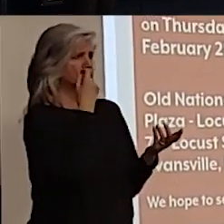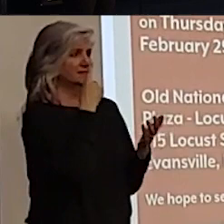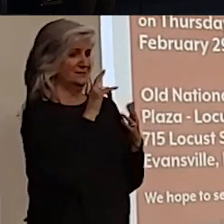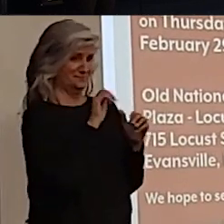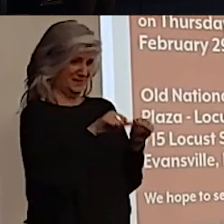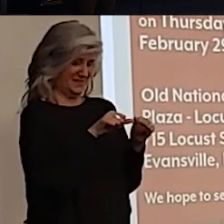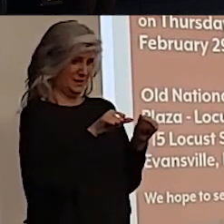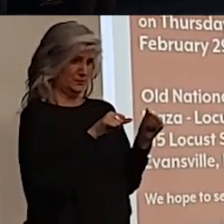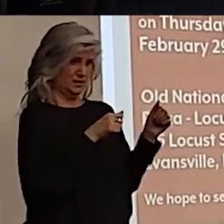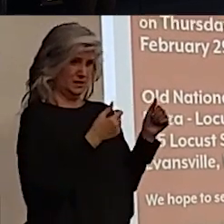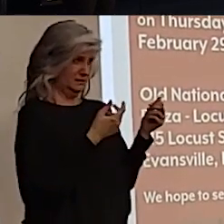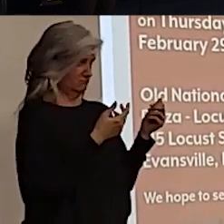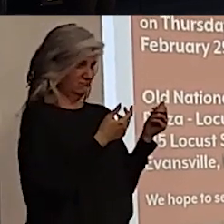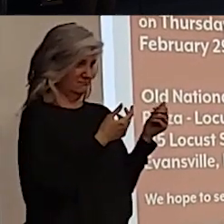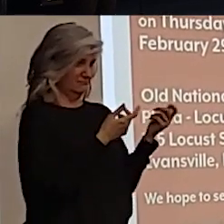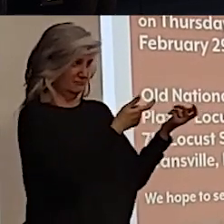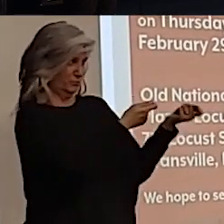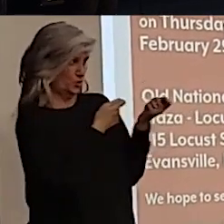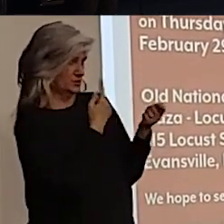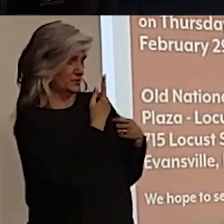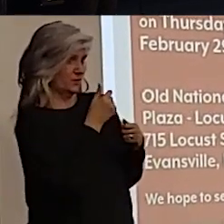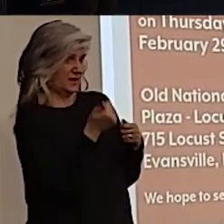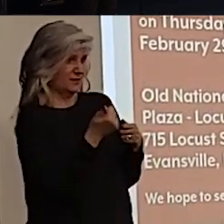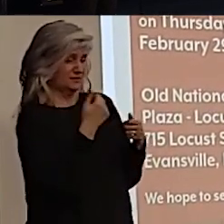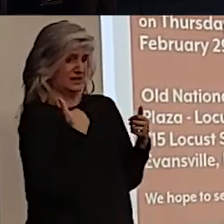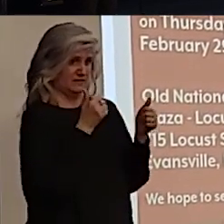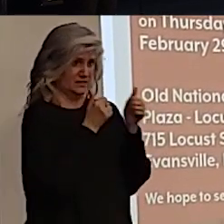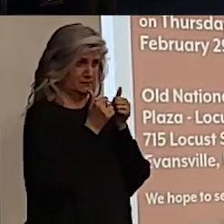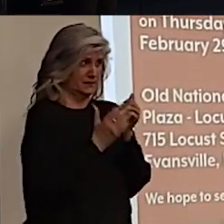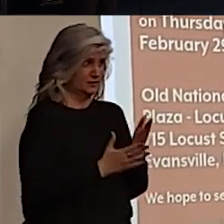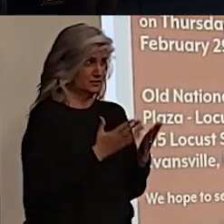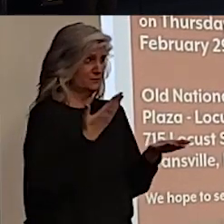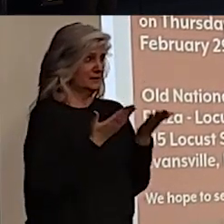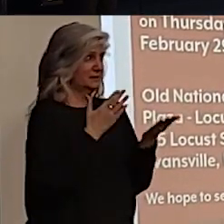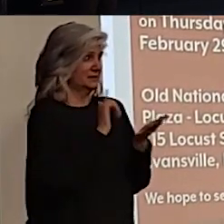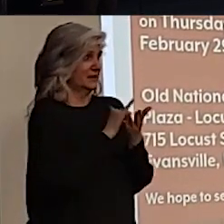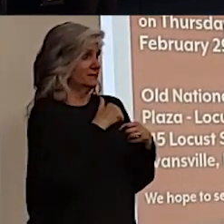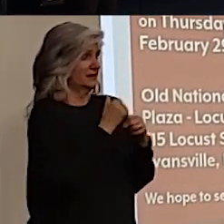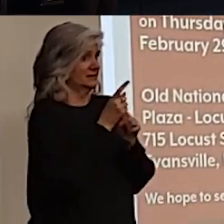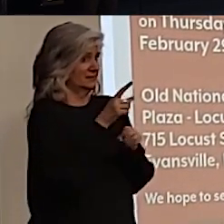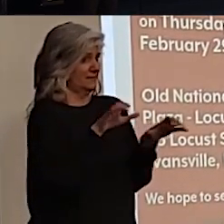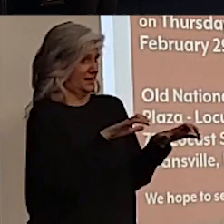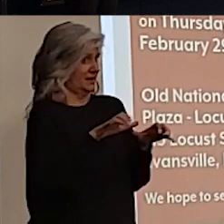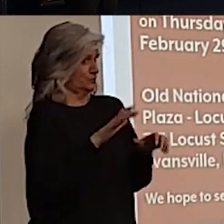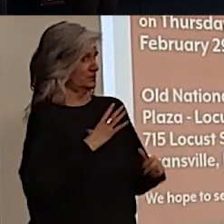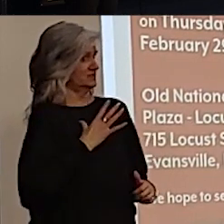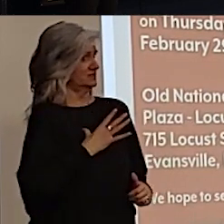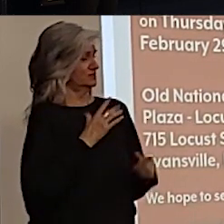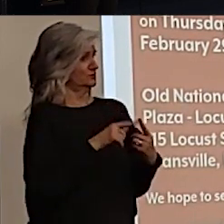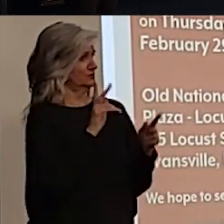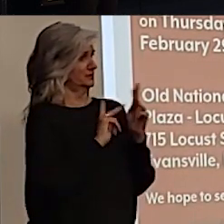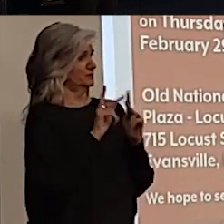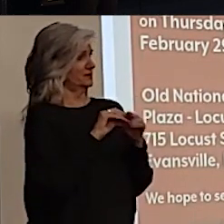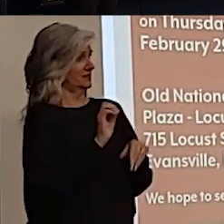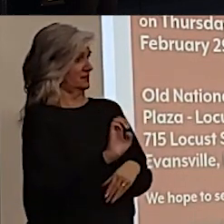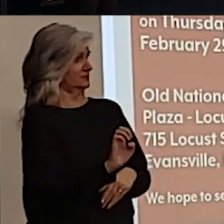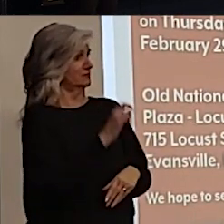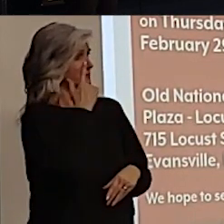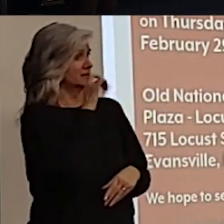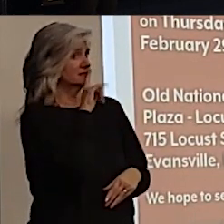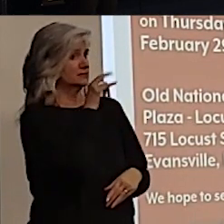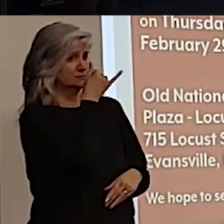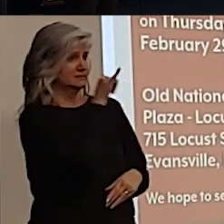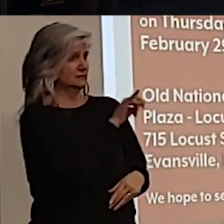bring anybody else in? Because it seemed like if they do bring a competitor in, maybe that'll make them act a little decent towards the people of Evansville, because that